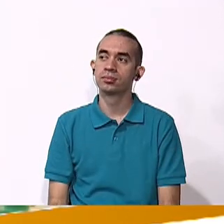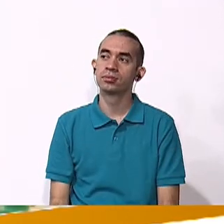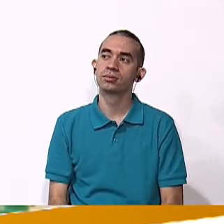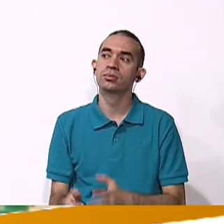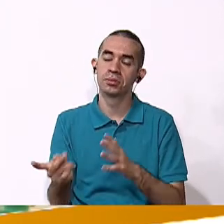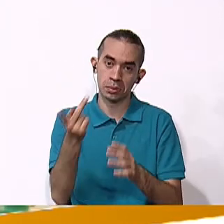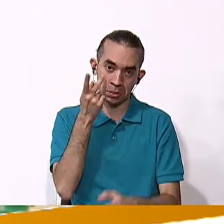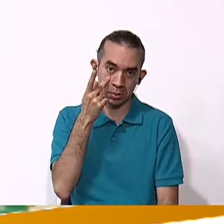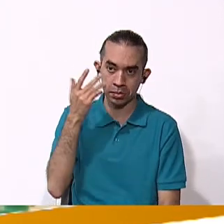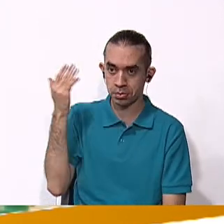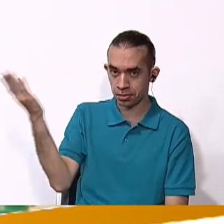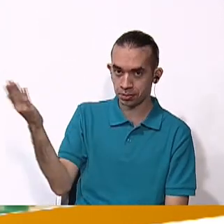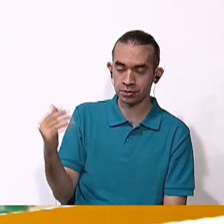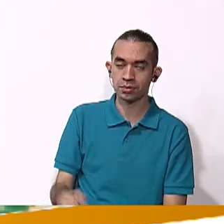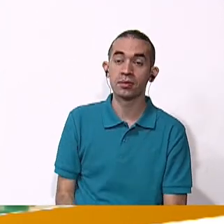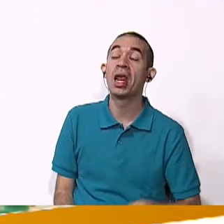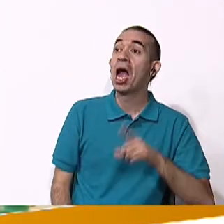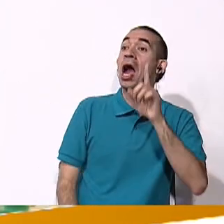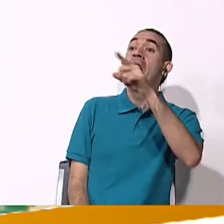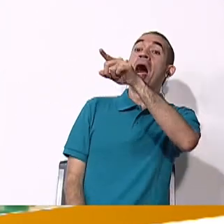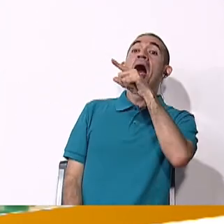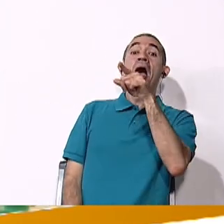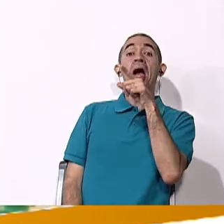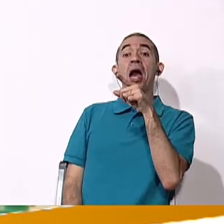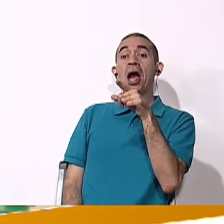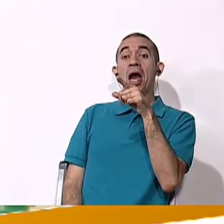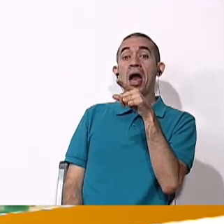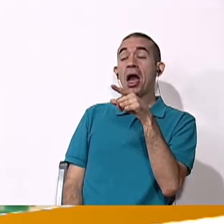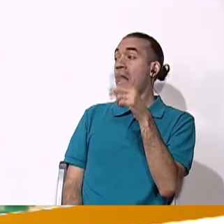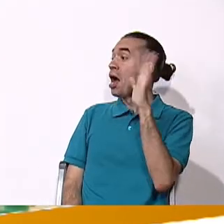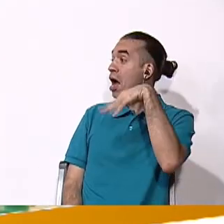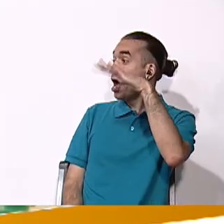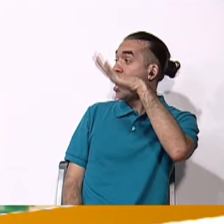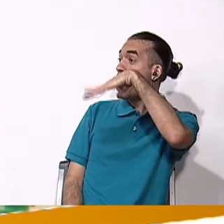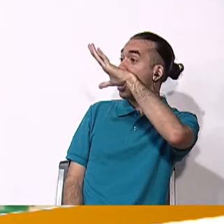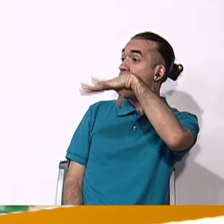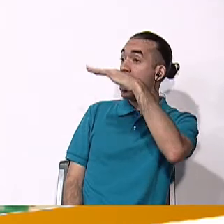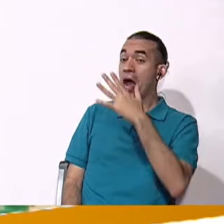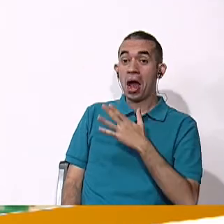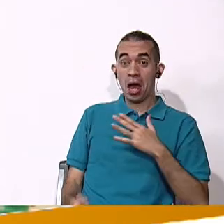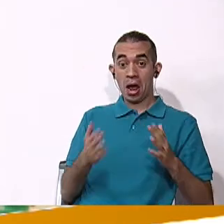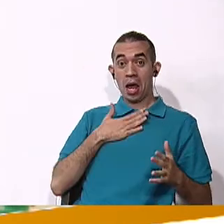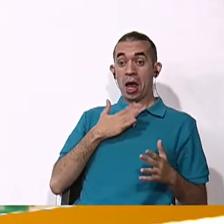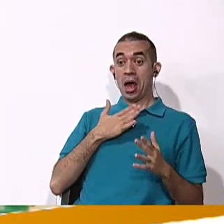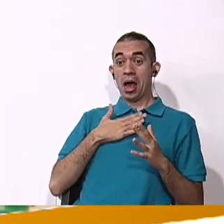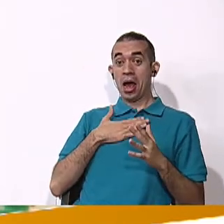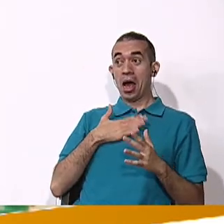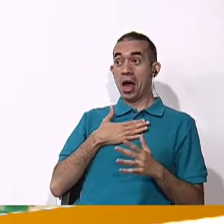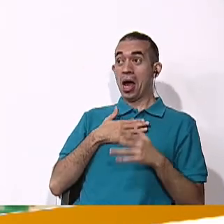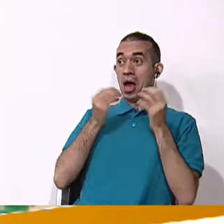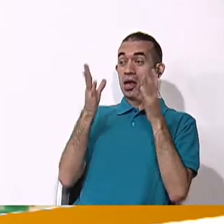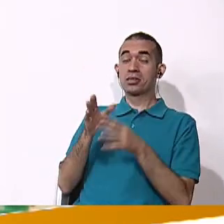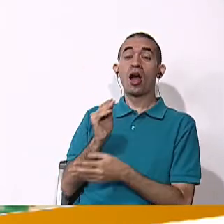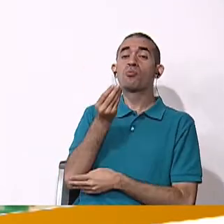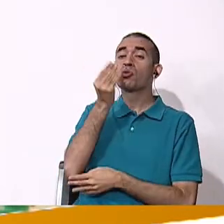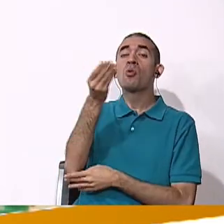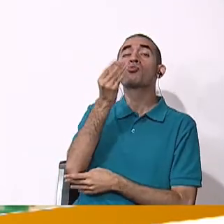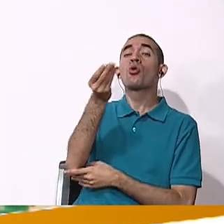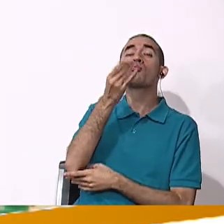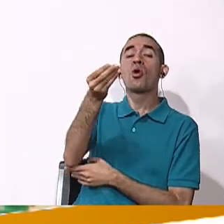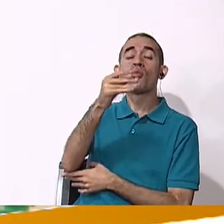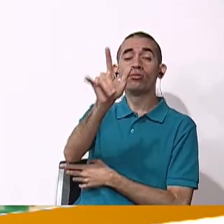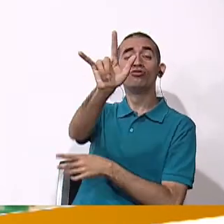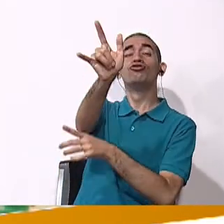Jack, look. Oh, teacher, that's my teacher.